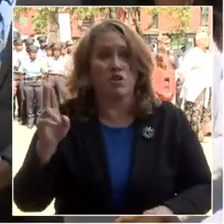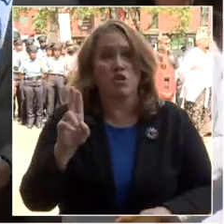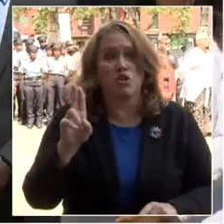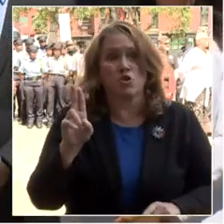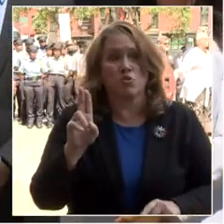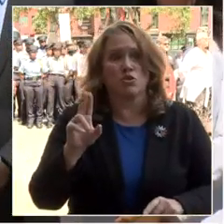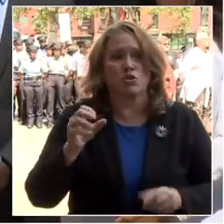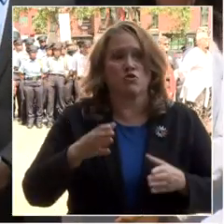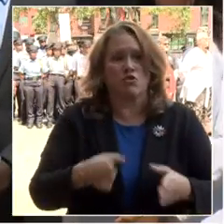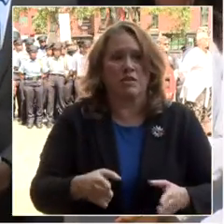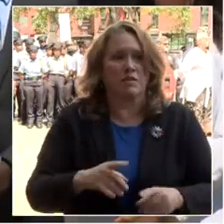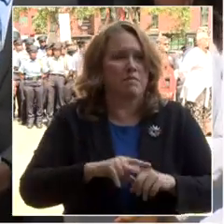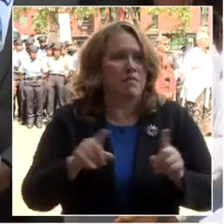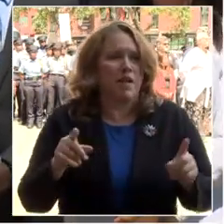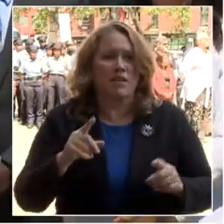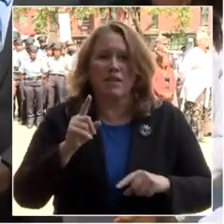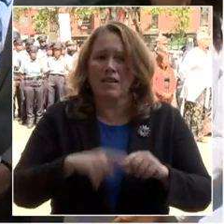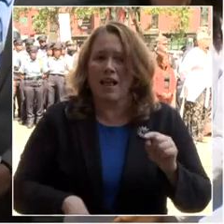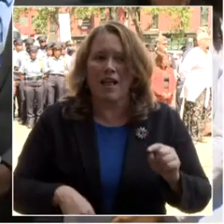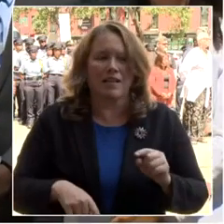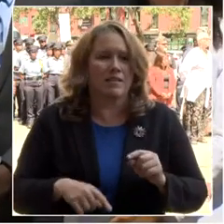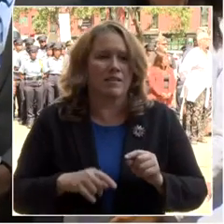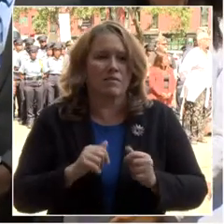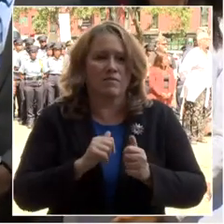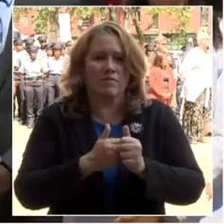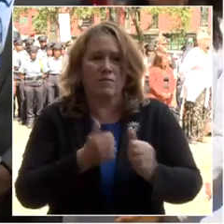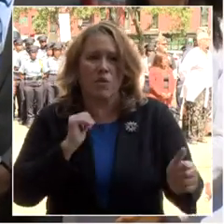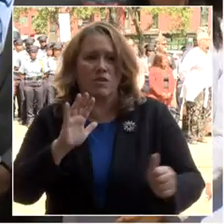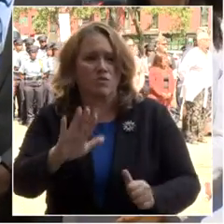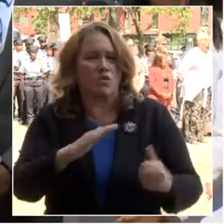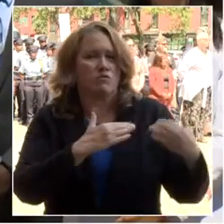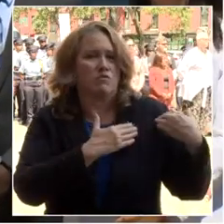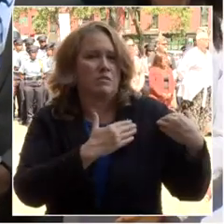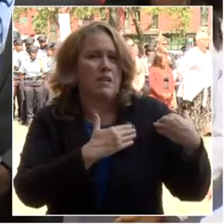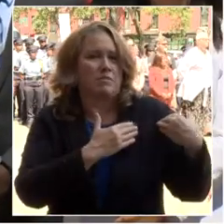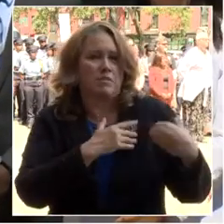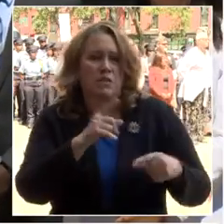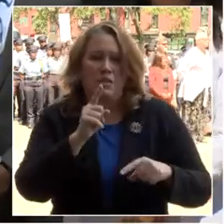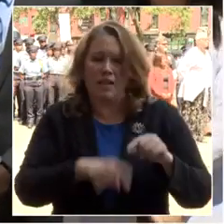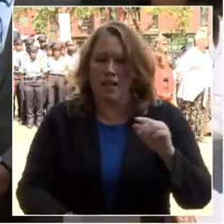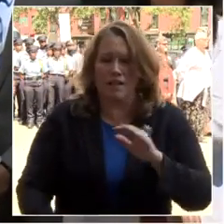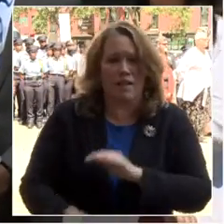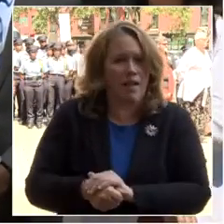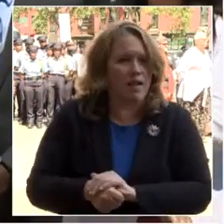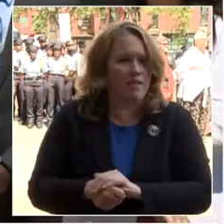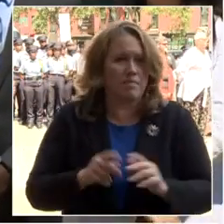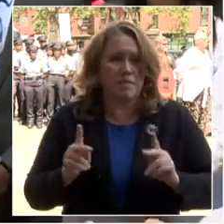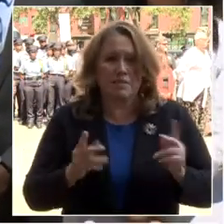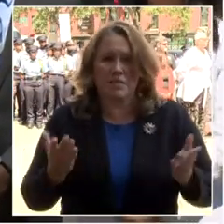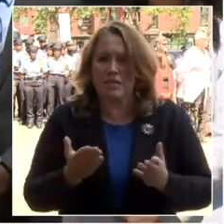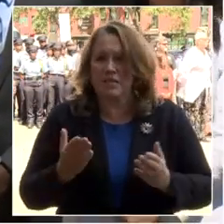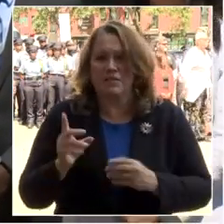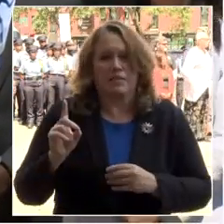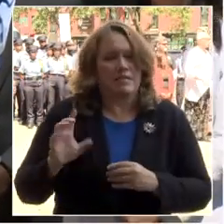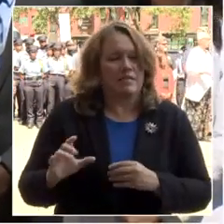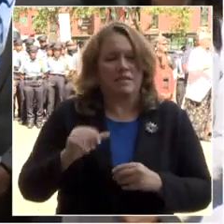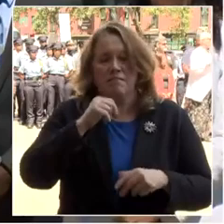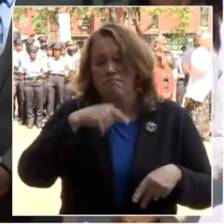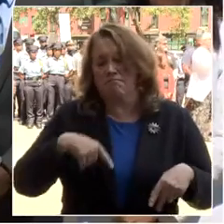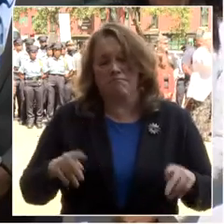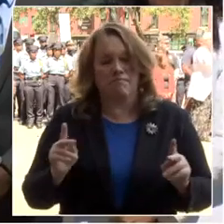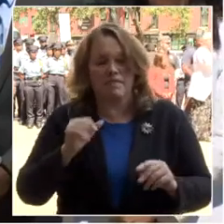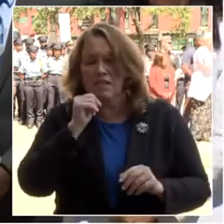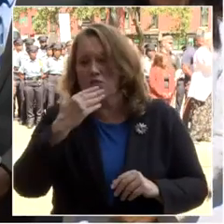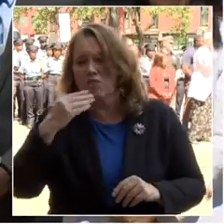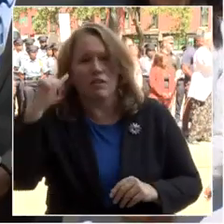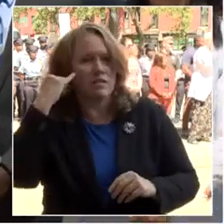but you cannot run from accountability, and you cannot hide from the citizens of the District of Columbia. So I'm asking anyone